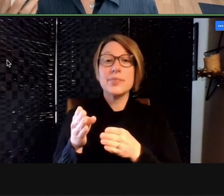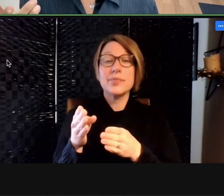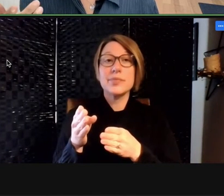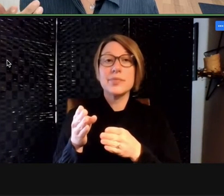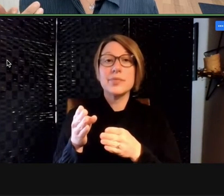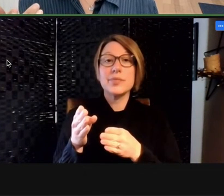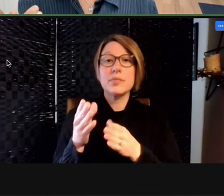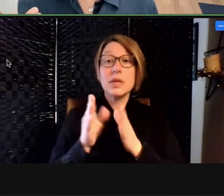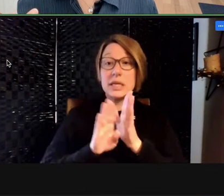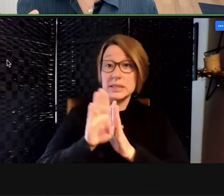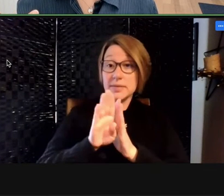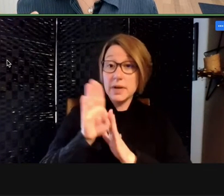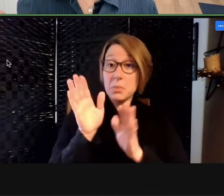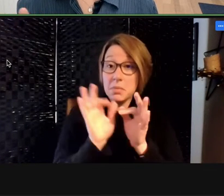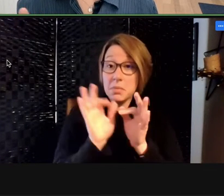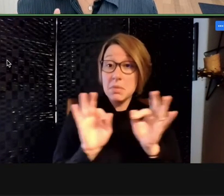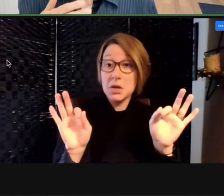who develop language